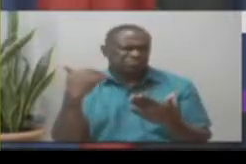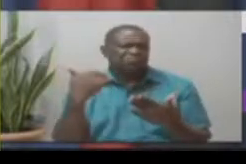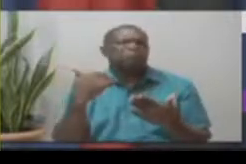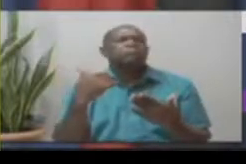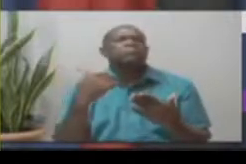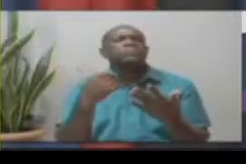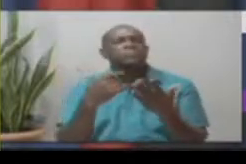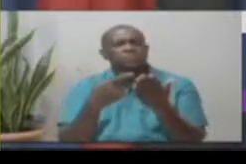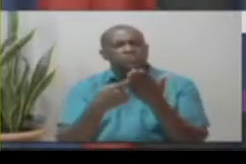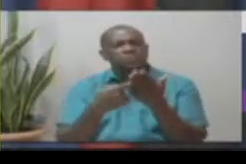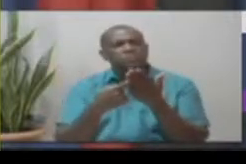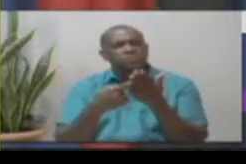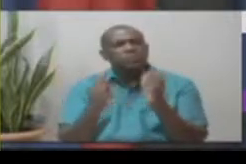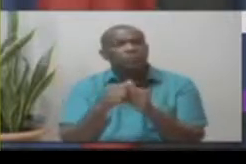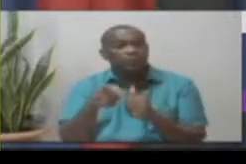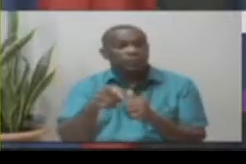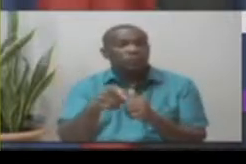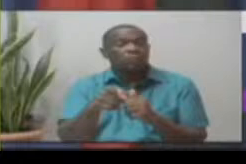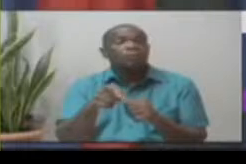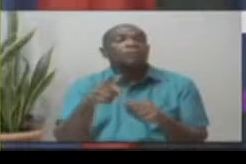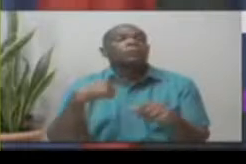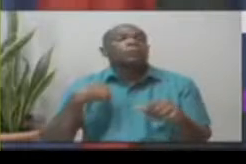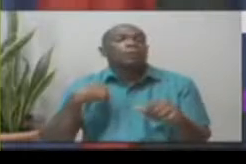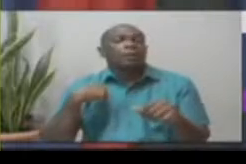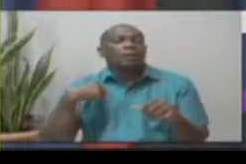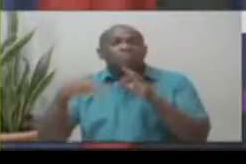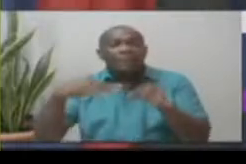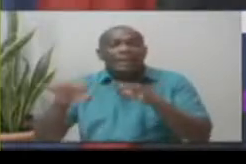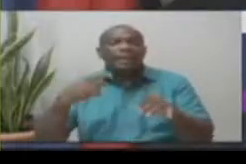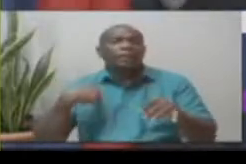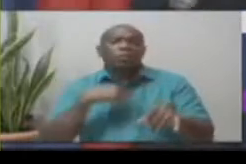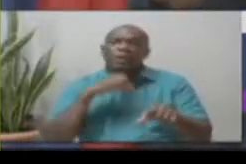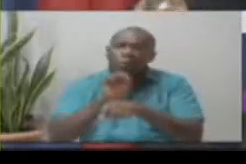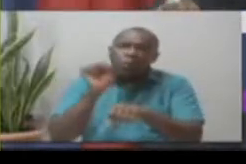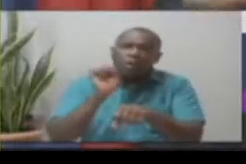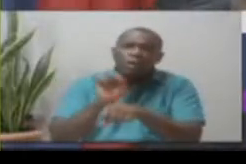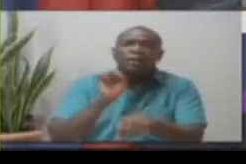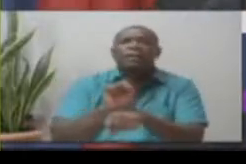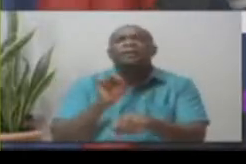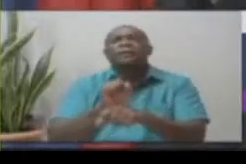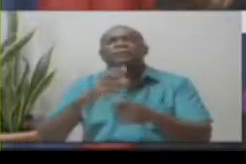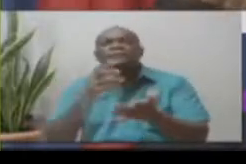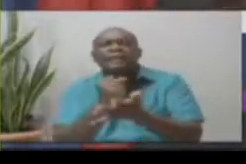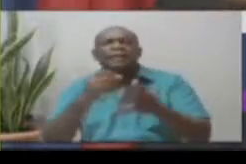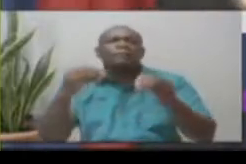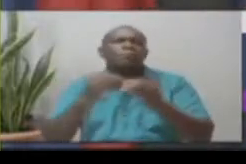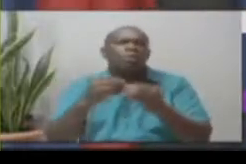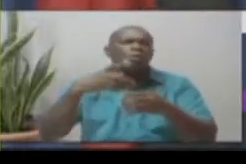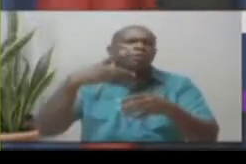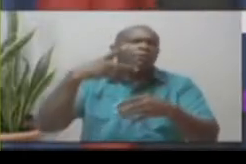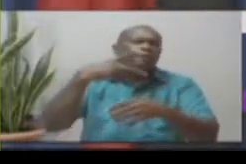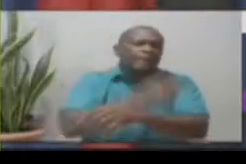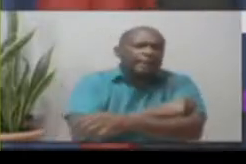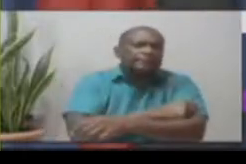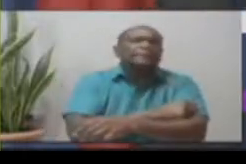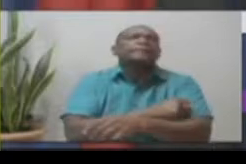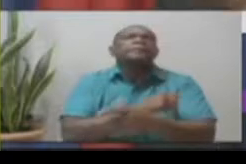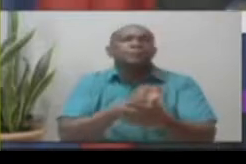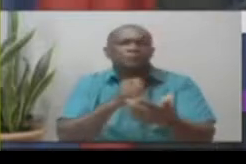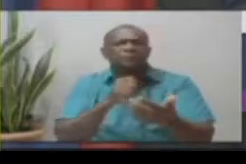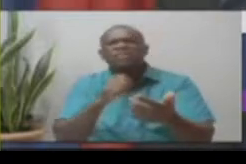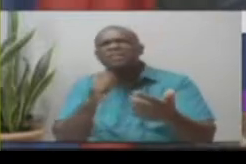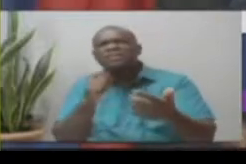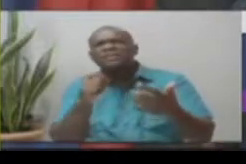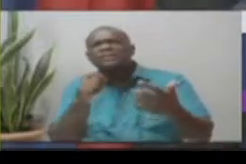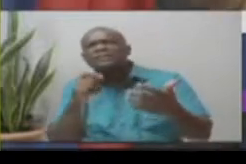into our country, I told you about the African vaccine, the African supply that may come sometime at the end of August. We've worked on